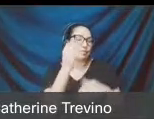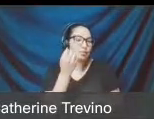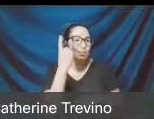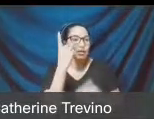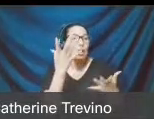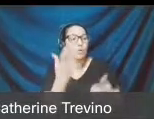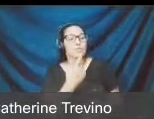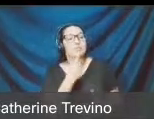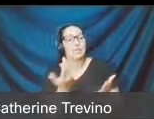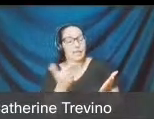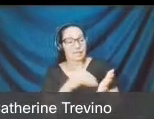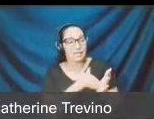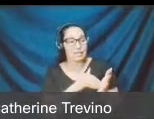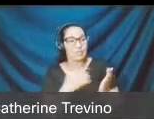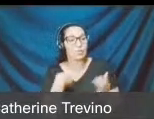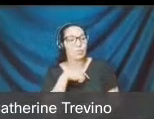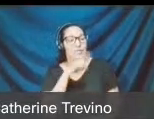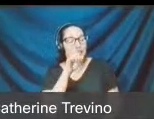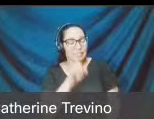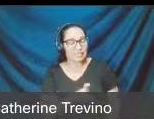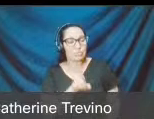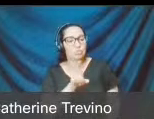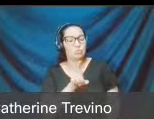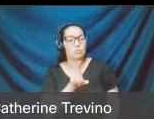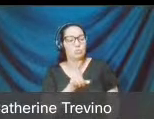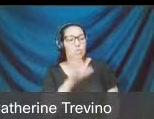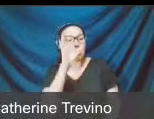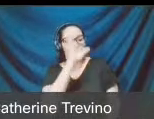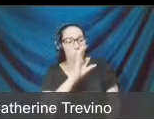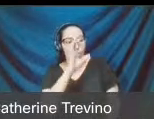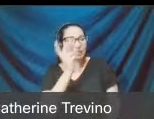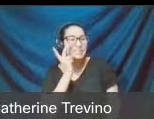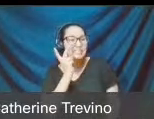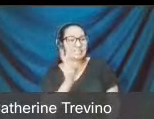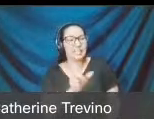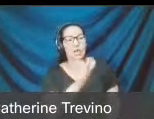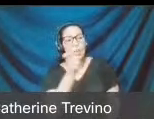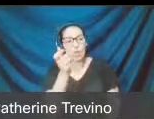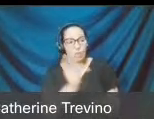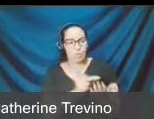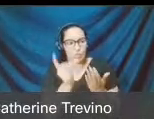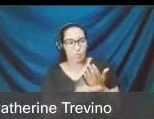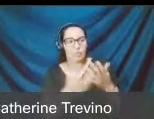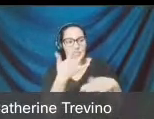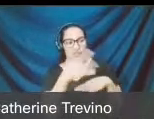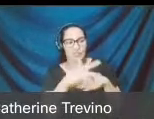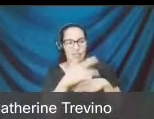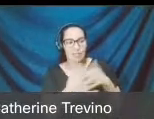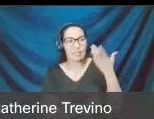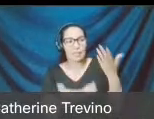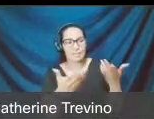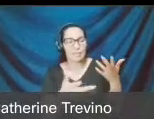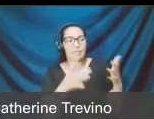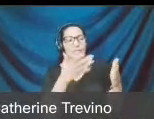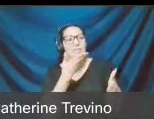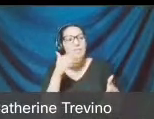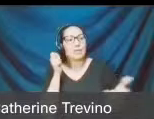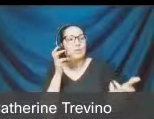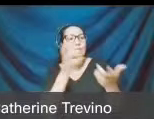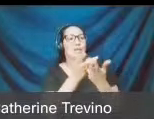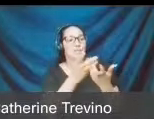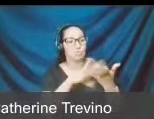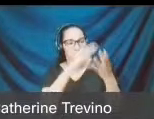that we need to look and see what other programs are out there that could possibly work better for our